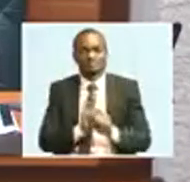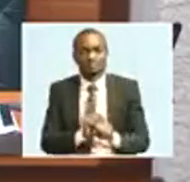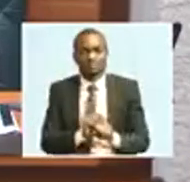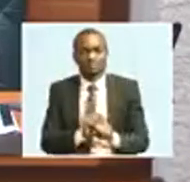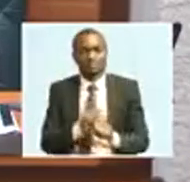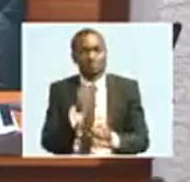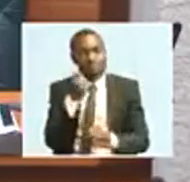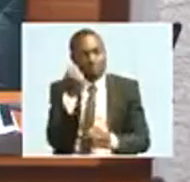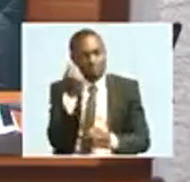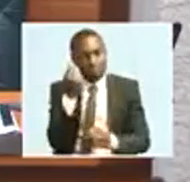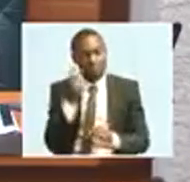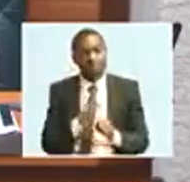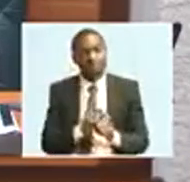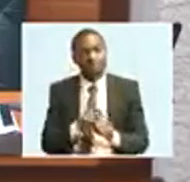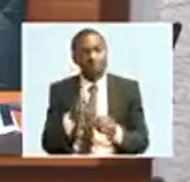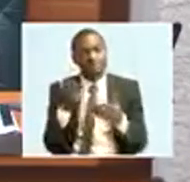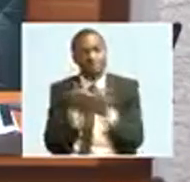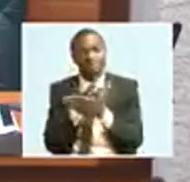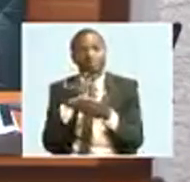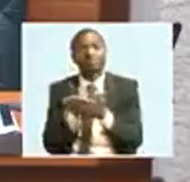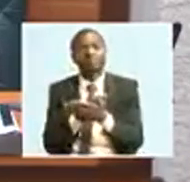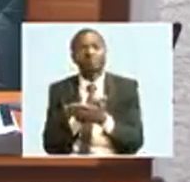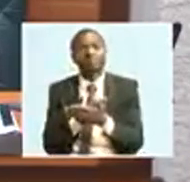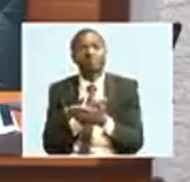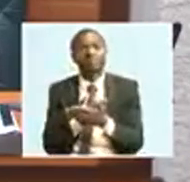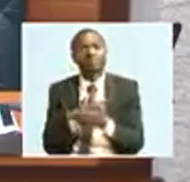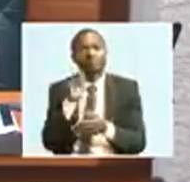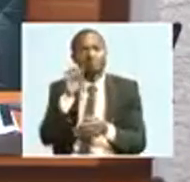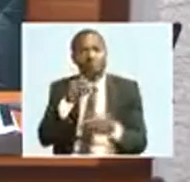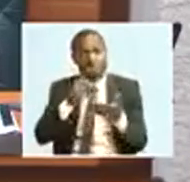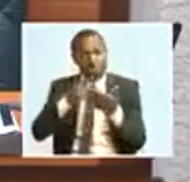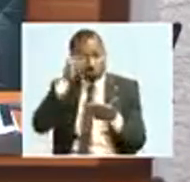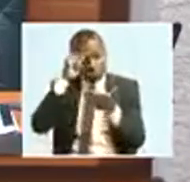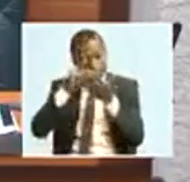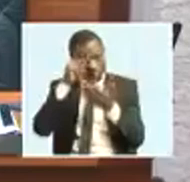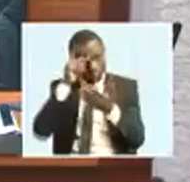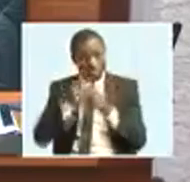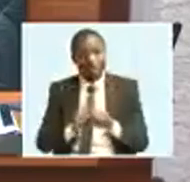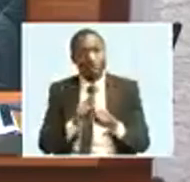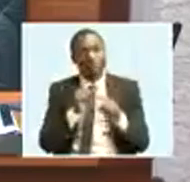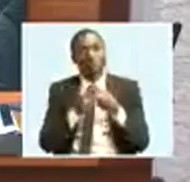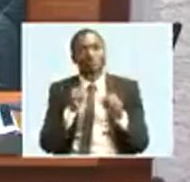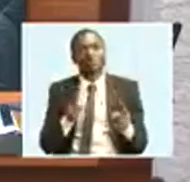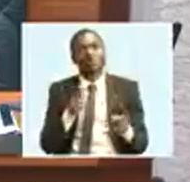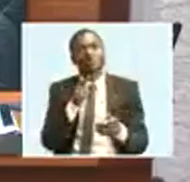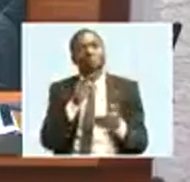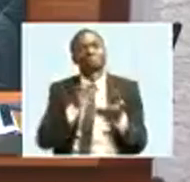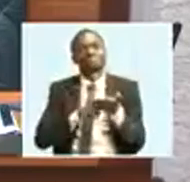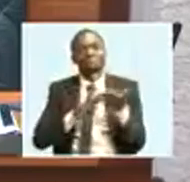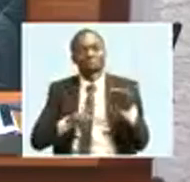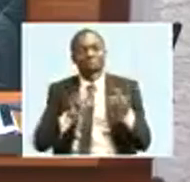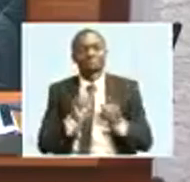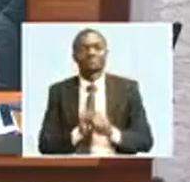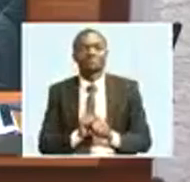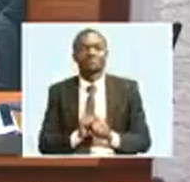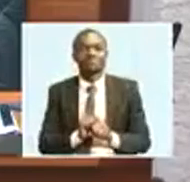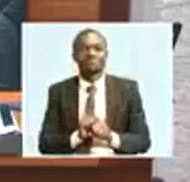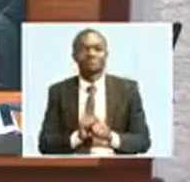Of course, I understand that there is fear that has been instilled in the children, but I believe